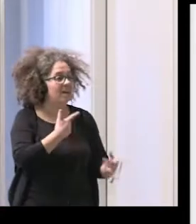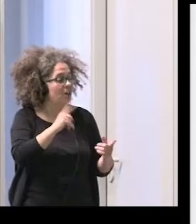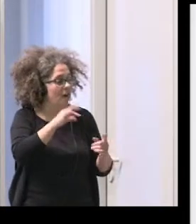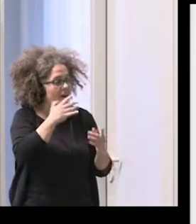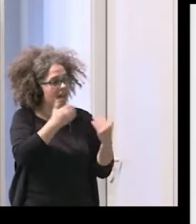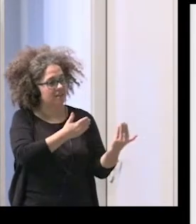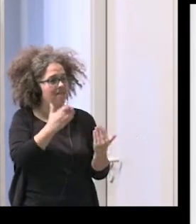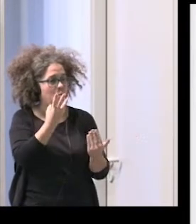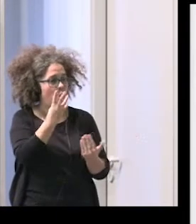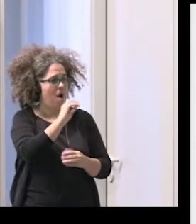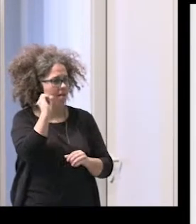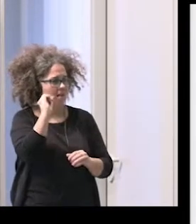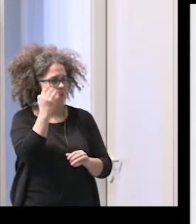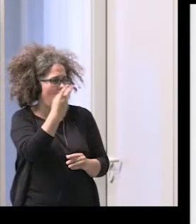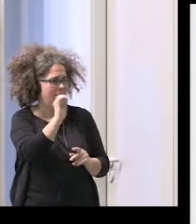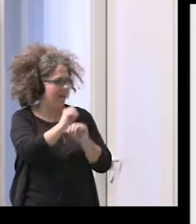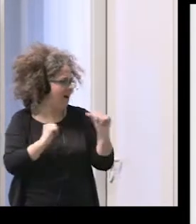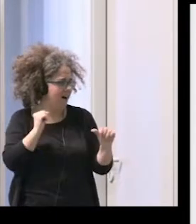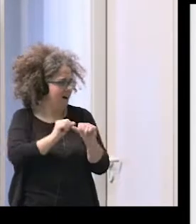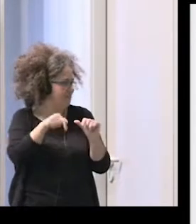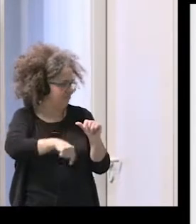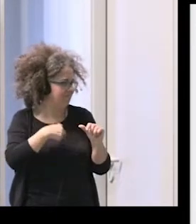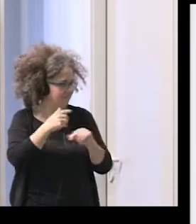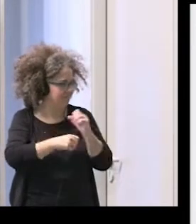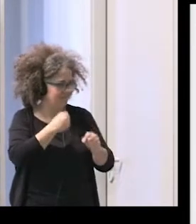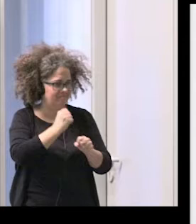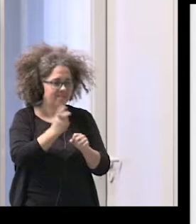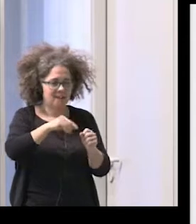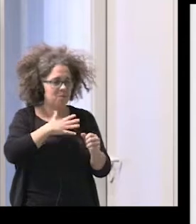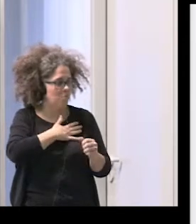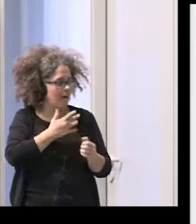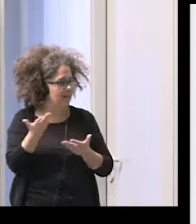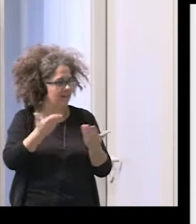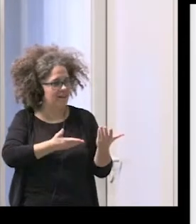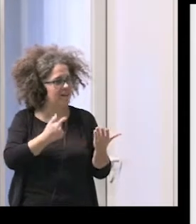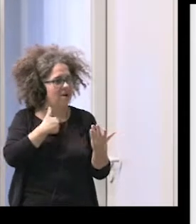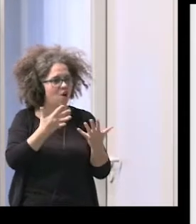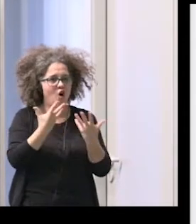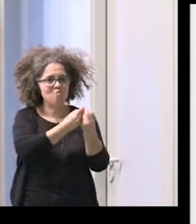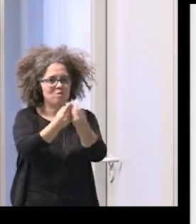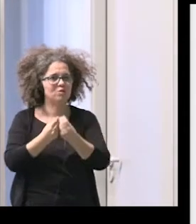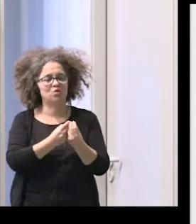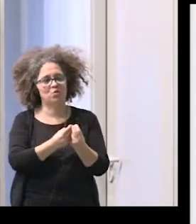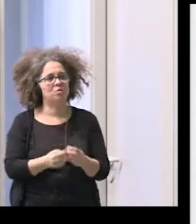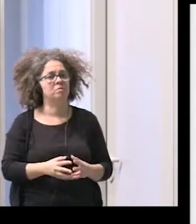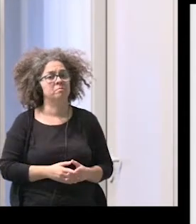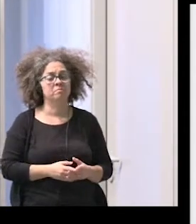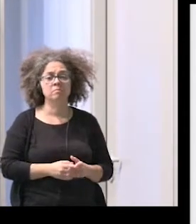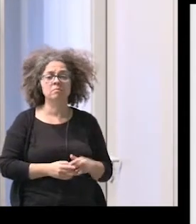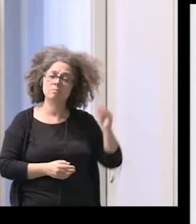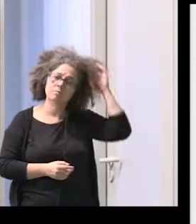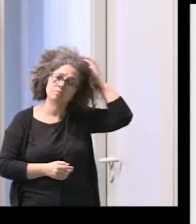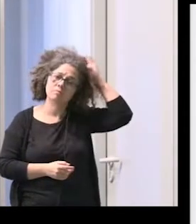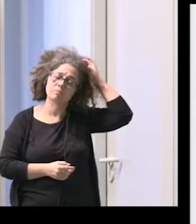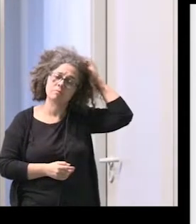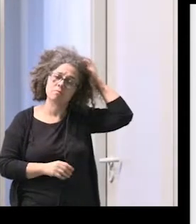me es to realmente be un here placer poder estar hoy aquí and to celebrate with y everyone. celebrar y celebrarlo con todos vosotros. Also, I am Y able to además, talk about my